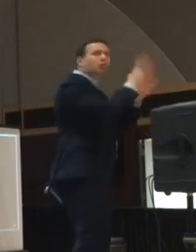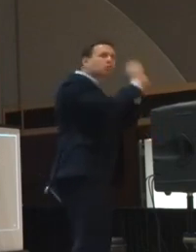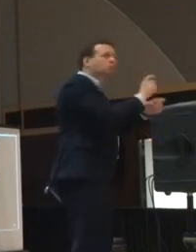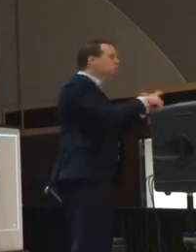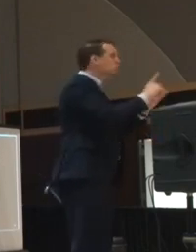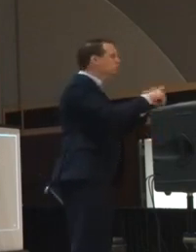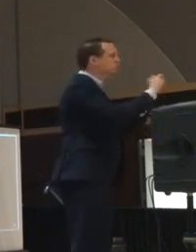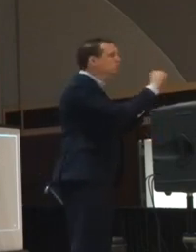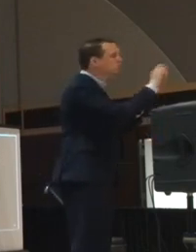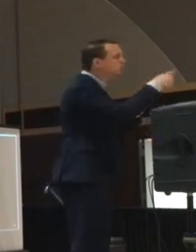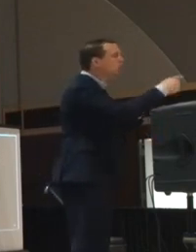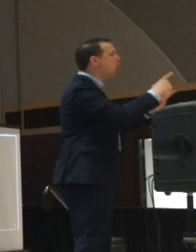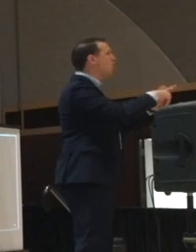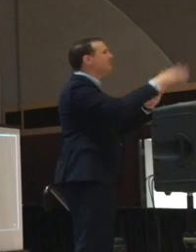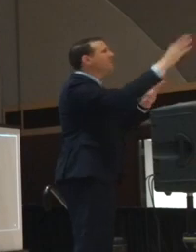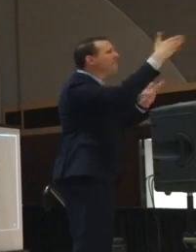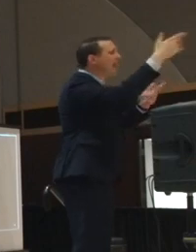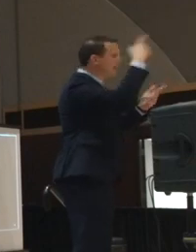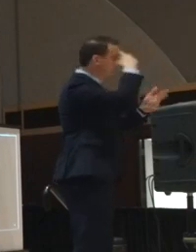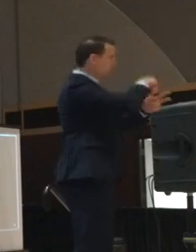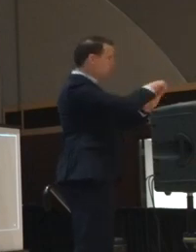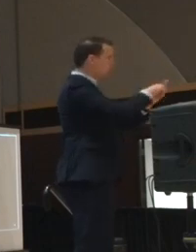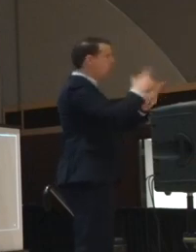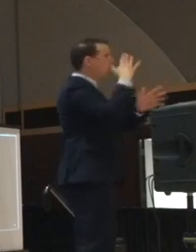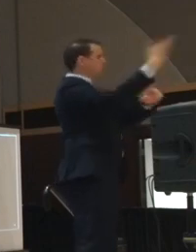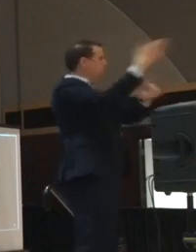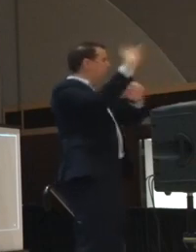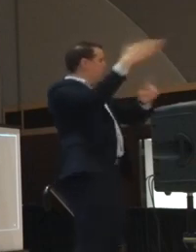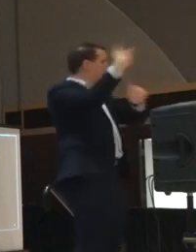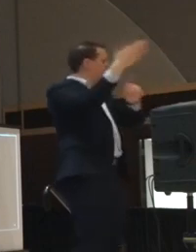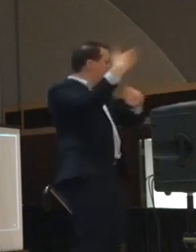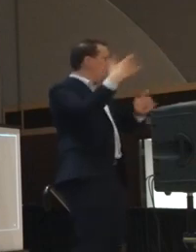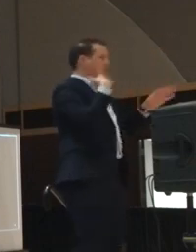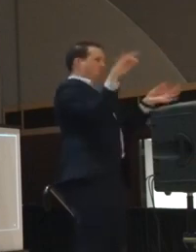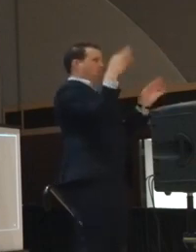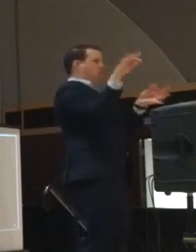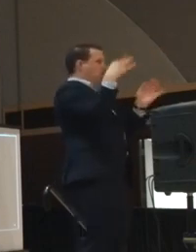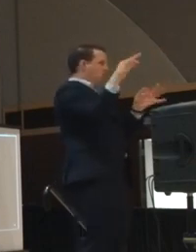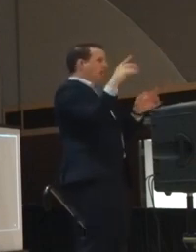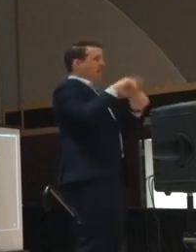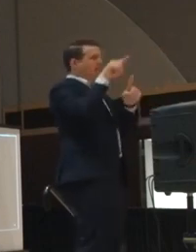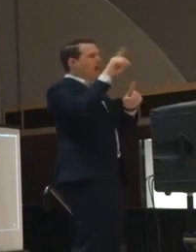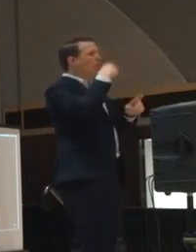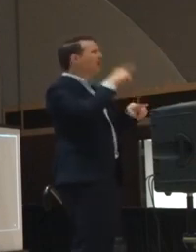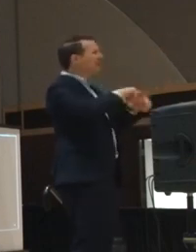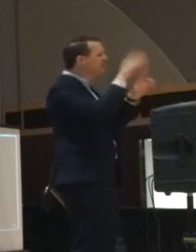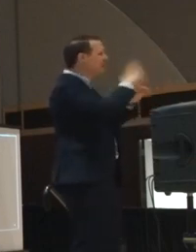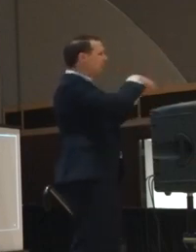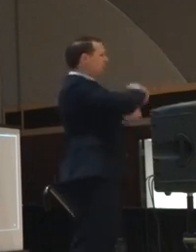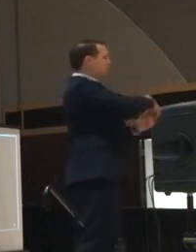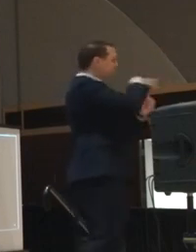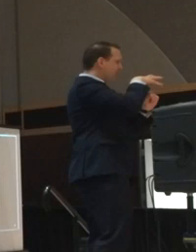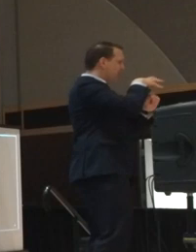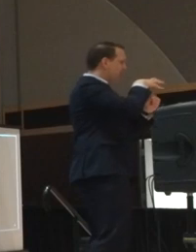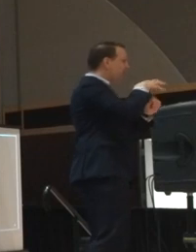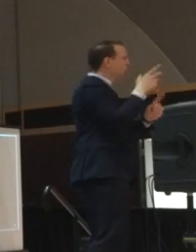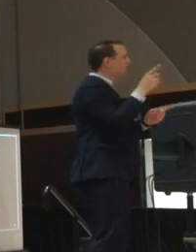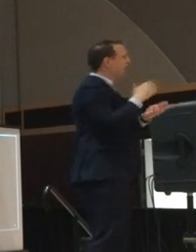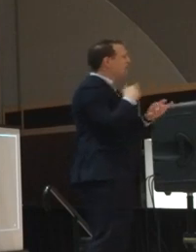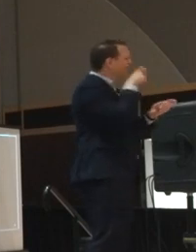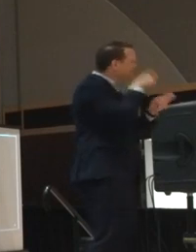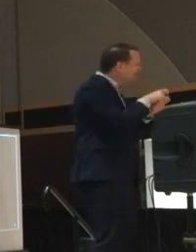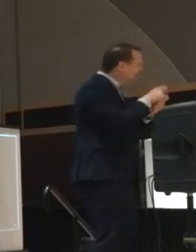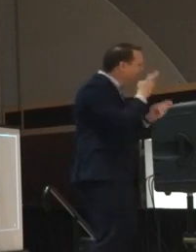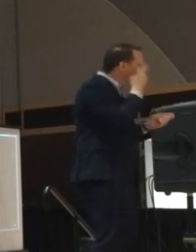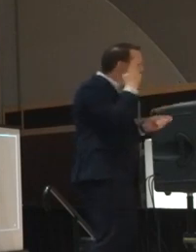or a flag, because when a tarp or a flag's flapping around, that looks totally different than an umbrella. You see, it's specific because